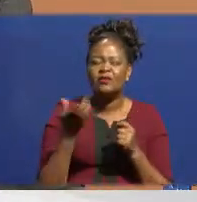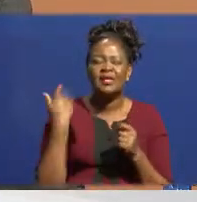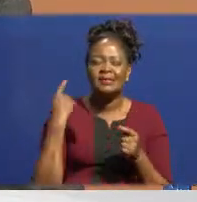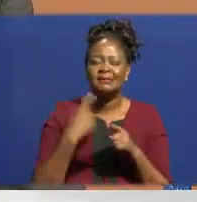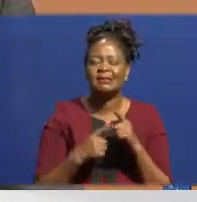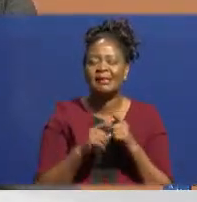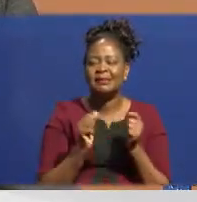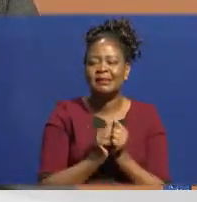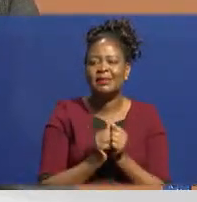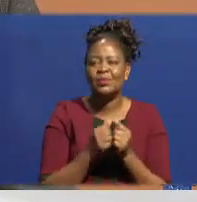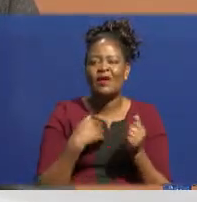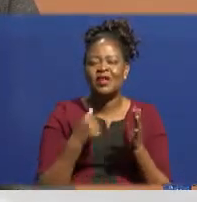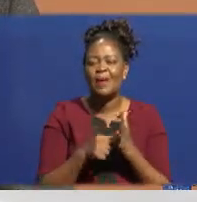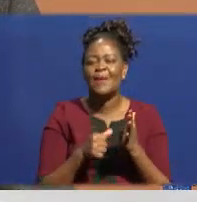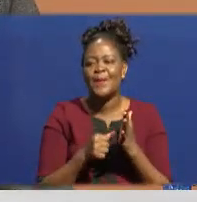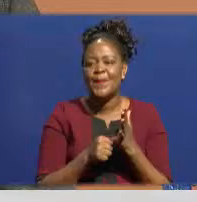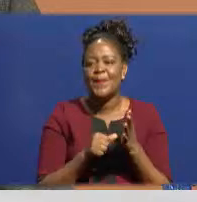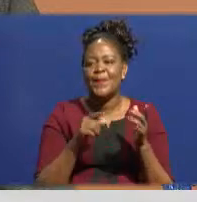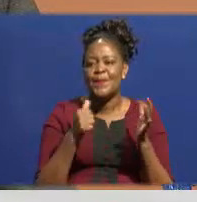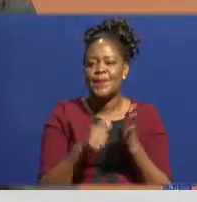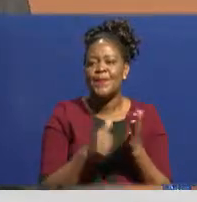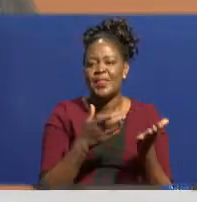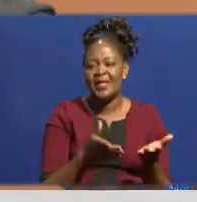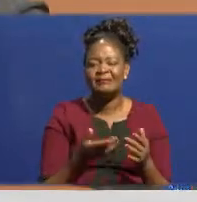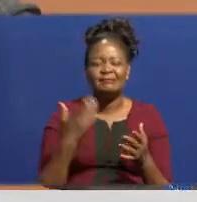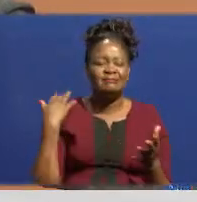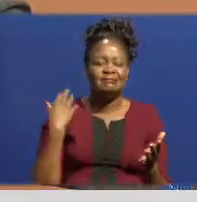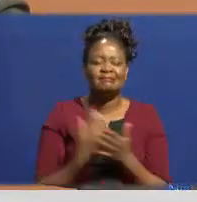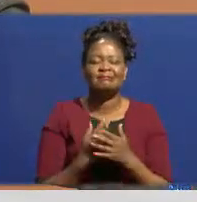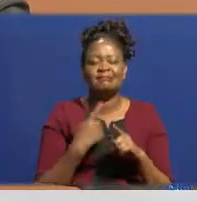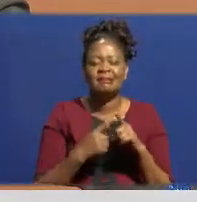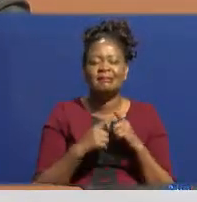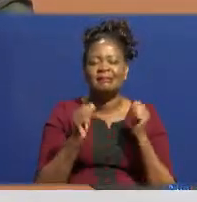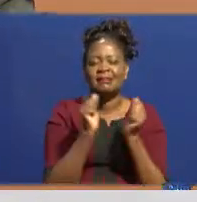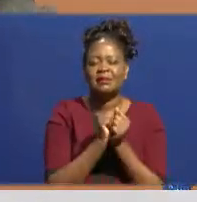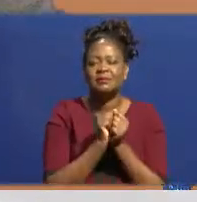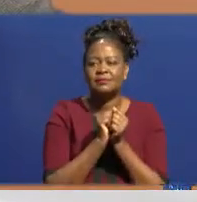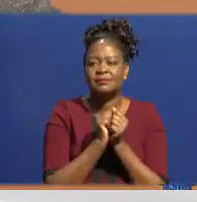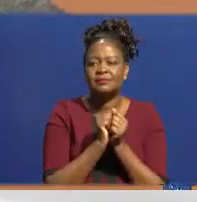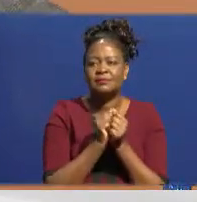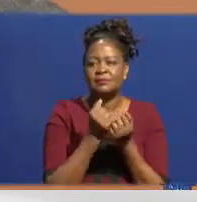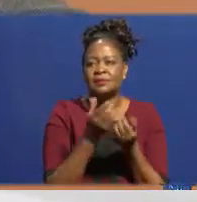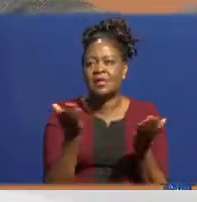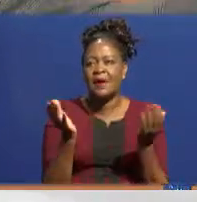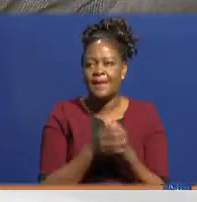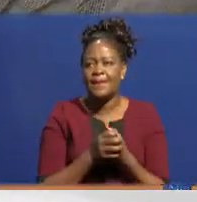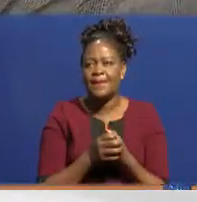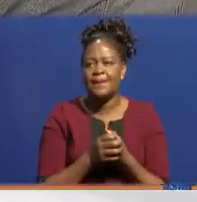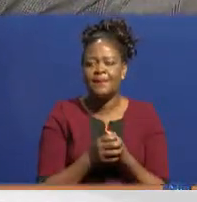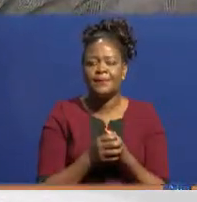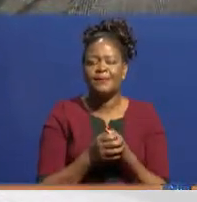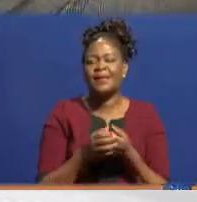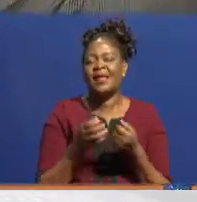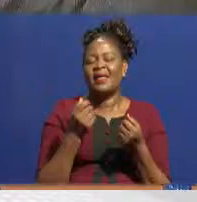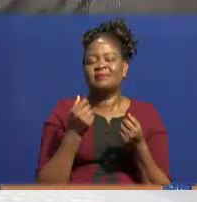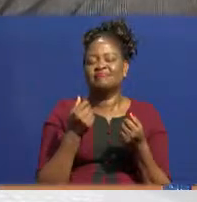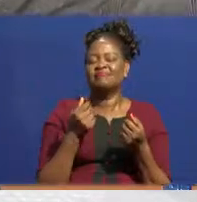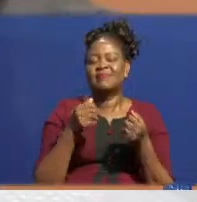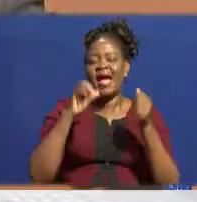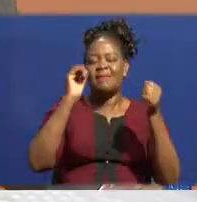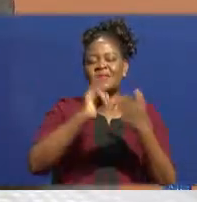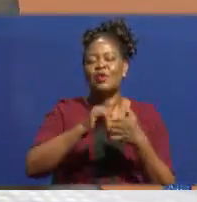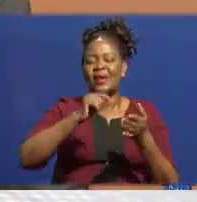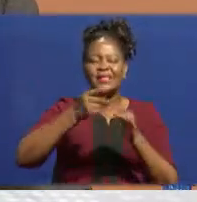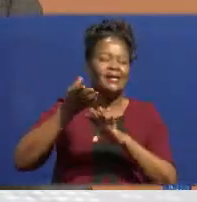years? We've had a problem. The problem has been for the last 10 years. Some of the CBAs we're talking about are CBAs that were signed in 2017, earlier than